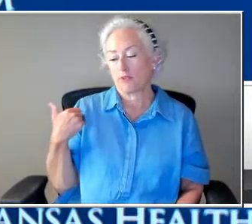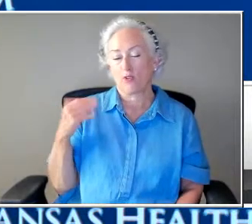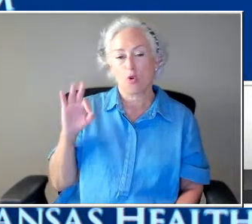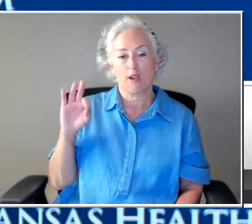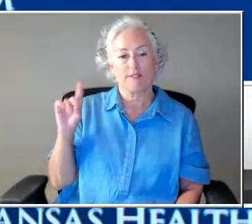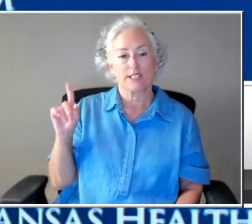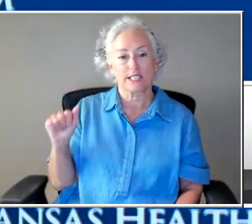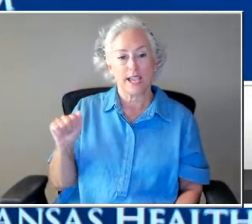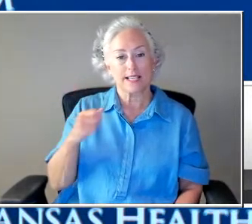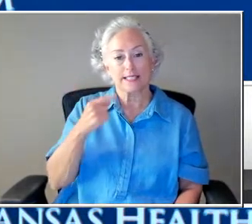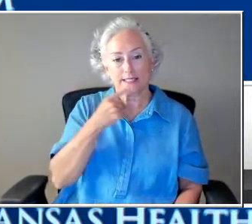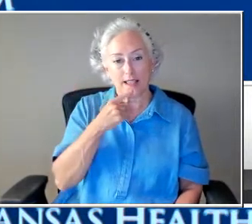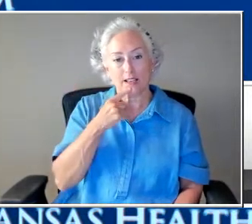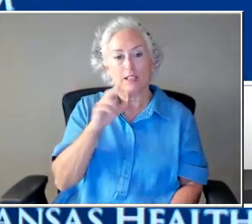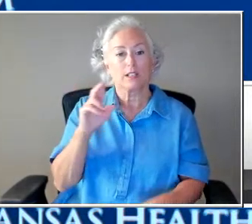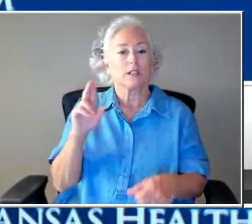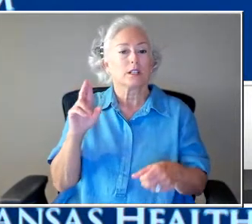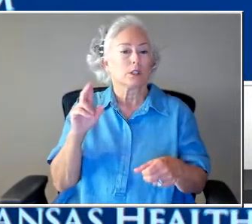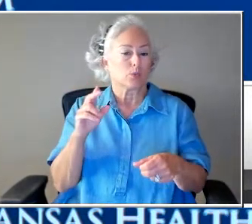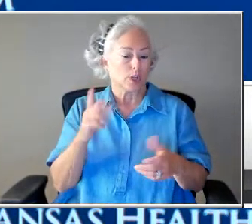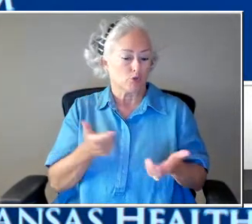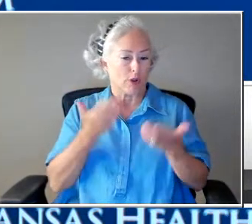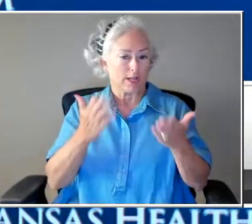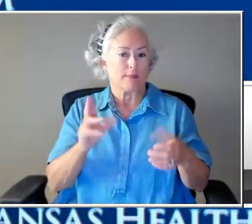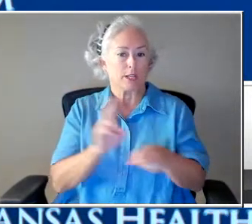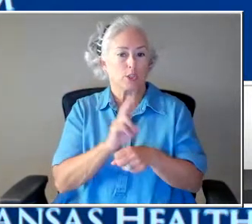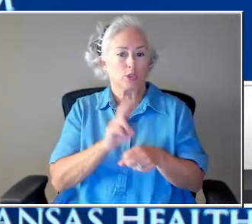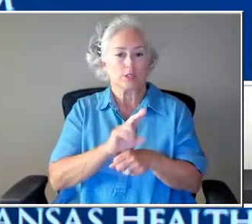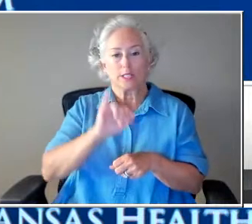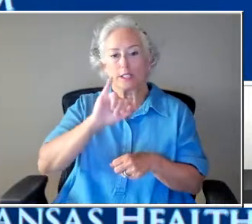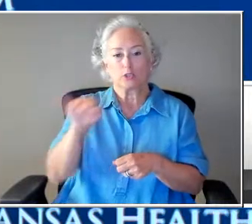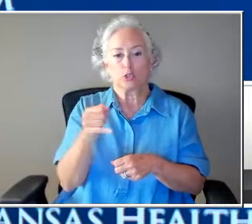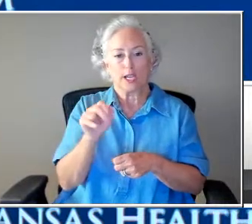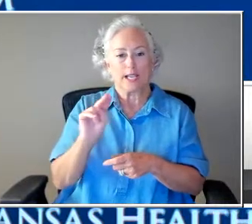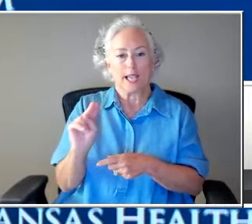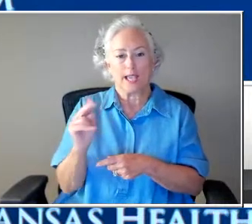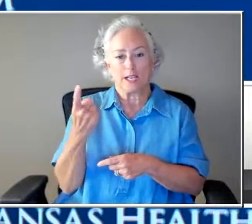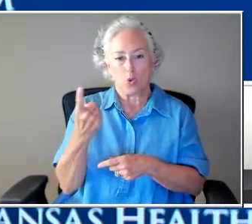using the JN.1 variant for your formulation for the